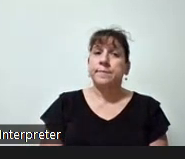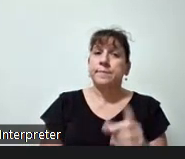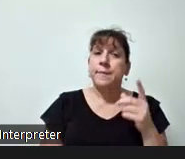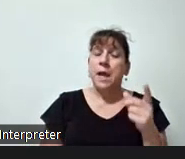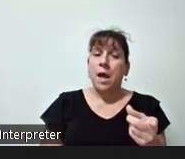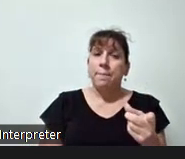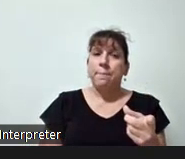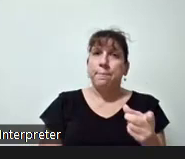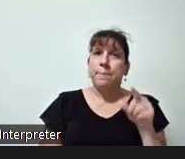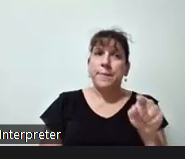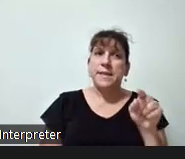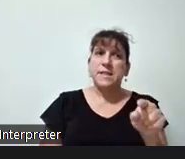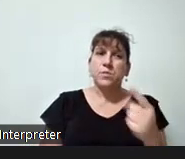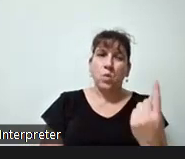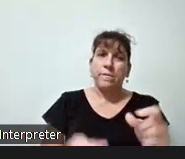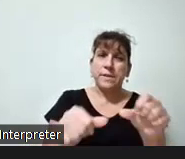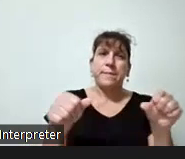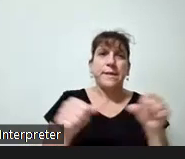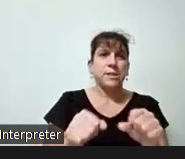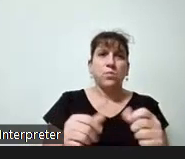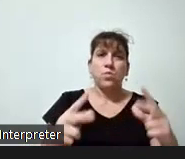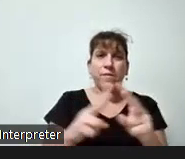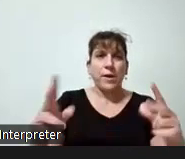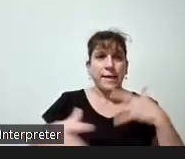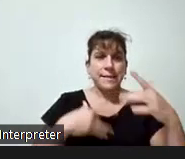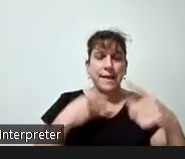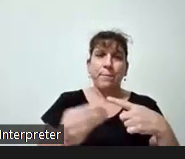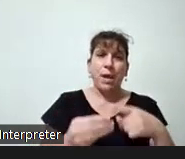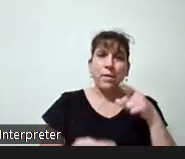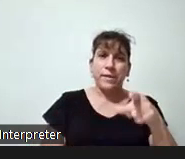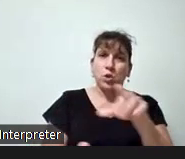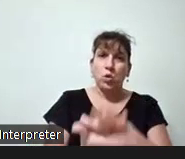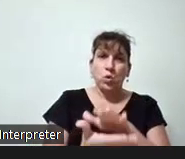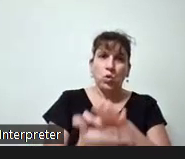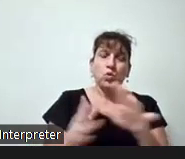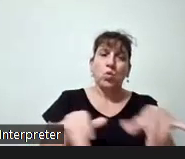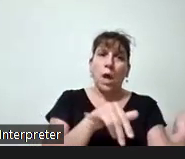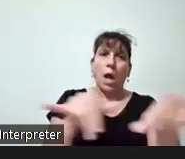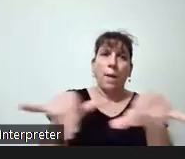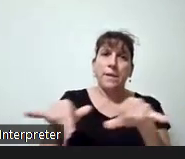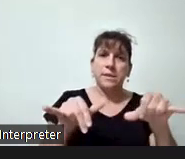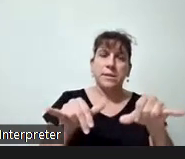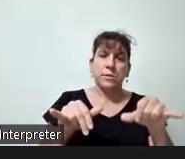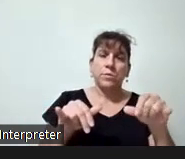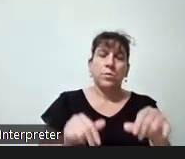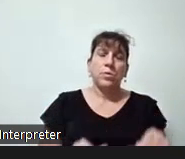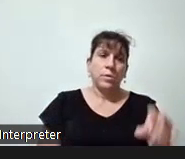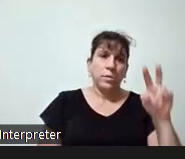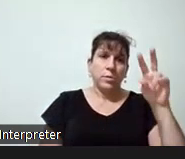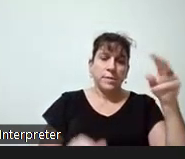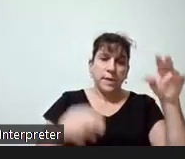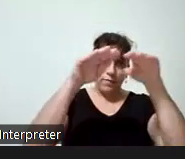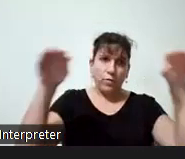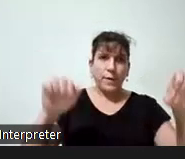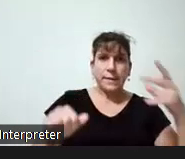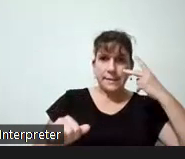This is one of these spaces that we're very excited about. This is the school commons on the upper tier. You can